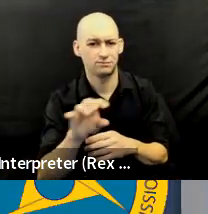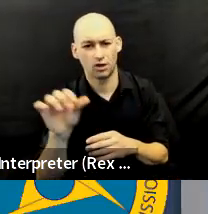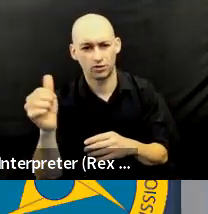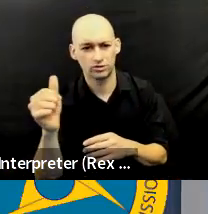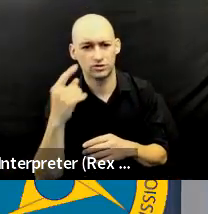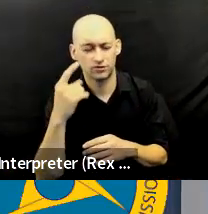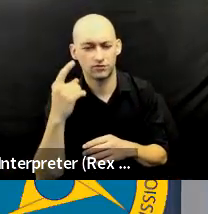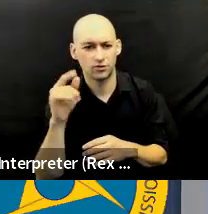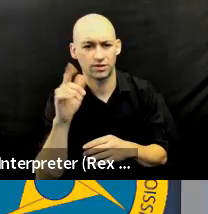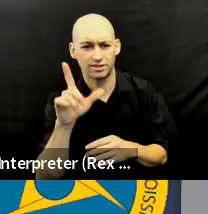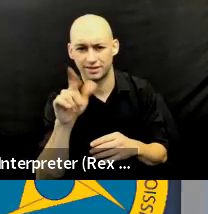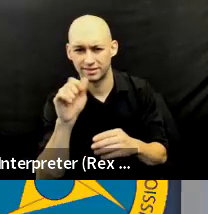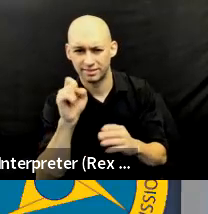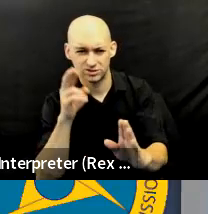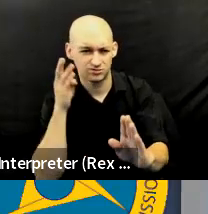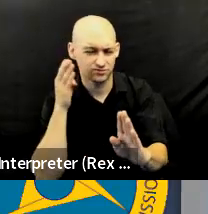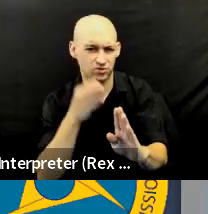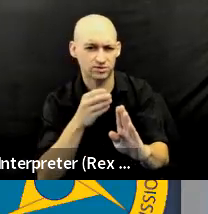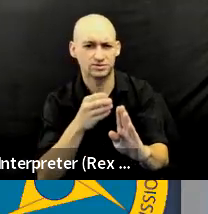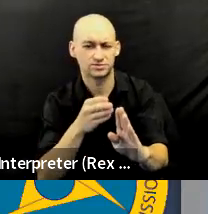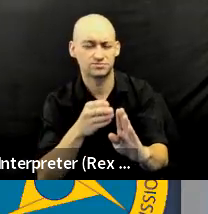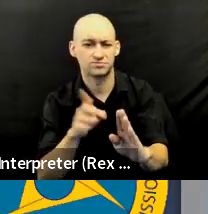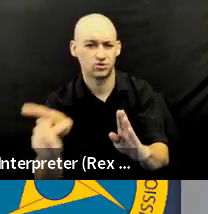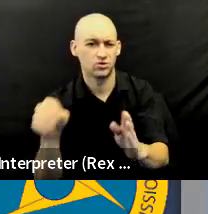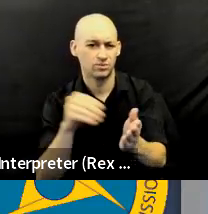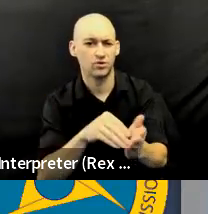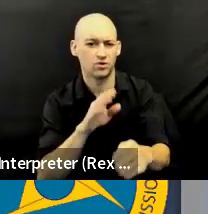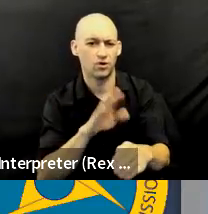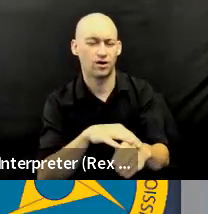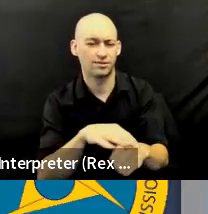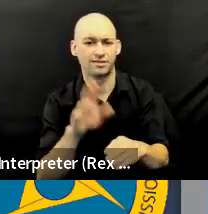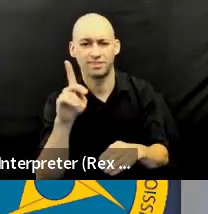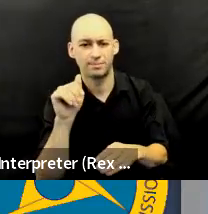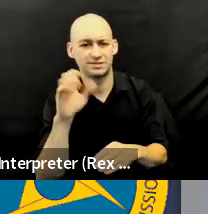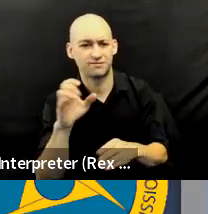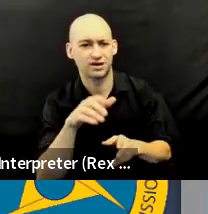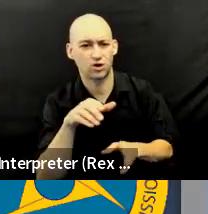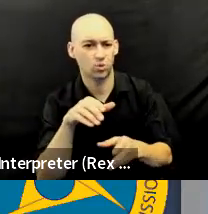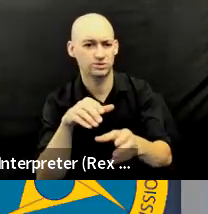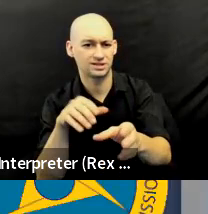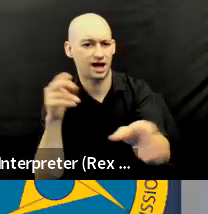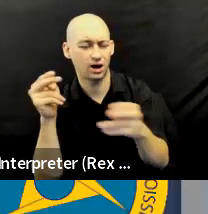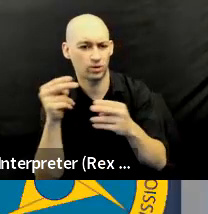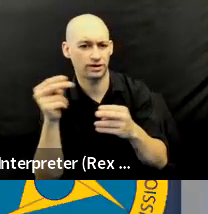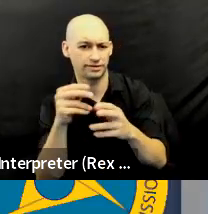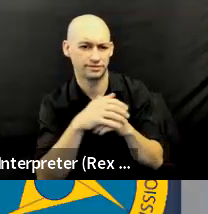the laser-like focus you have placed on the Pacific Coast Highway.